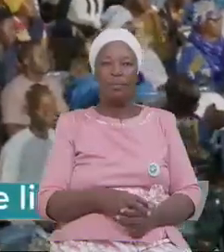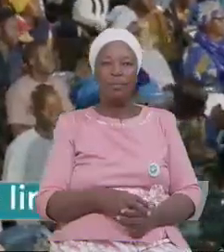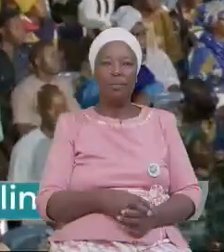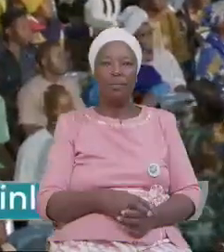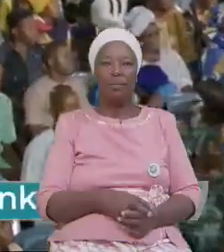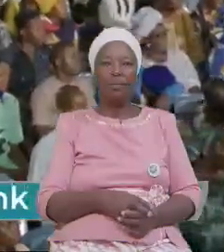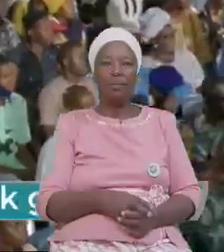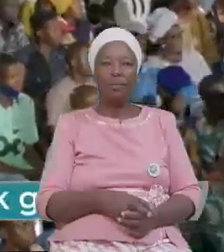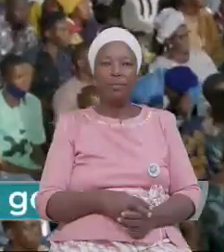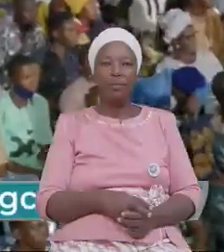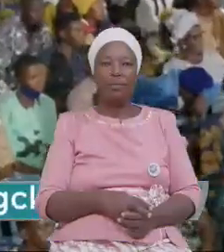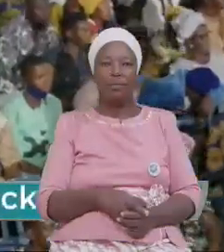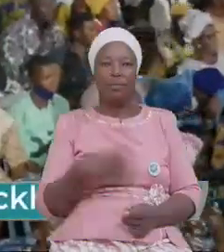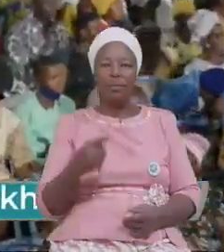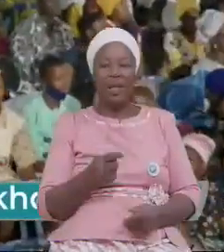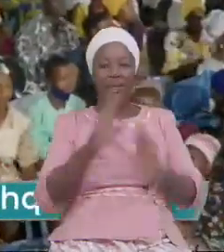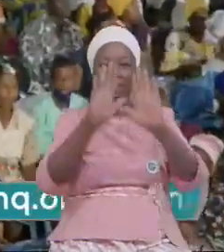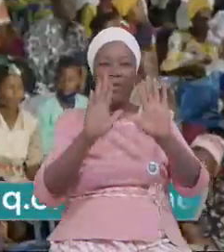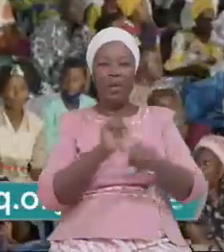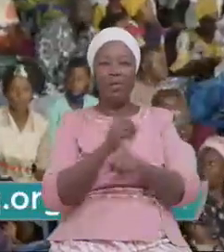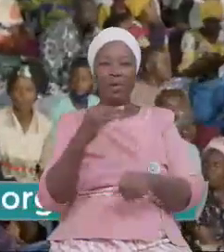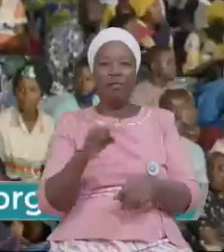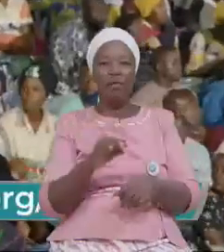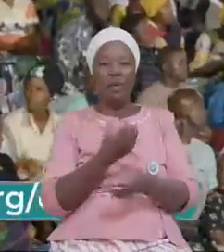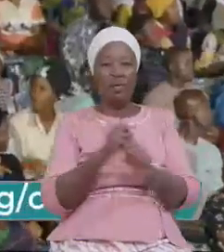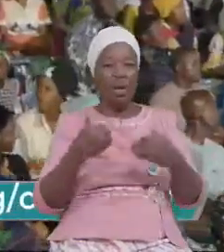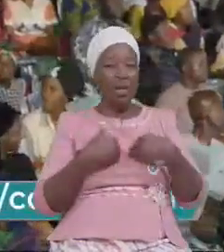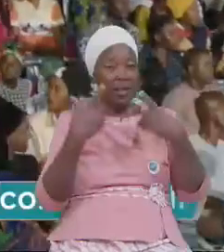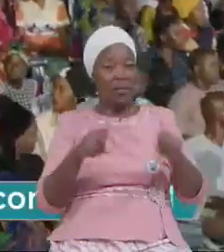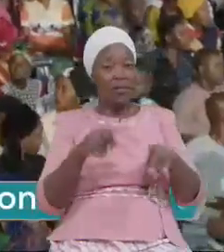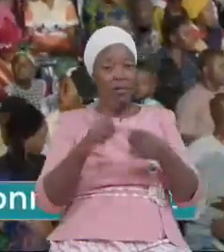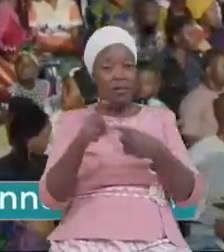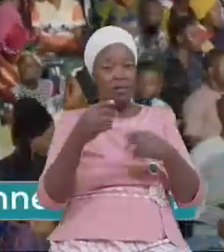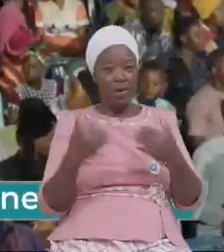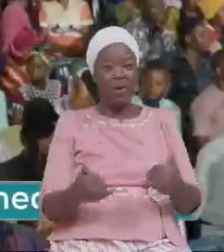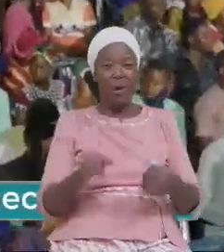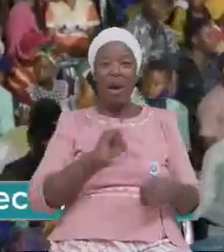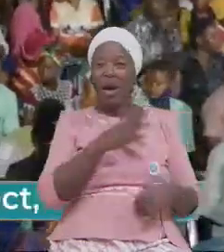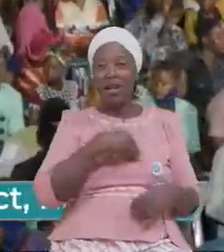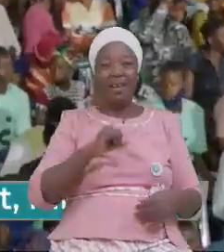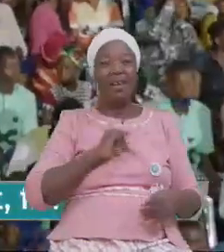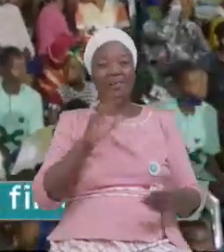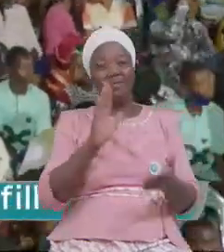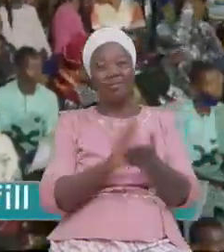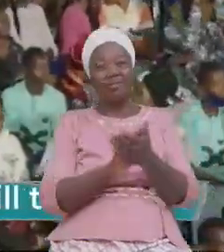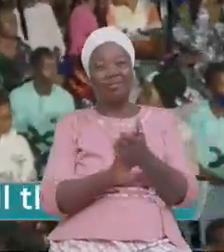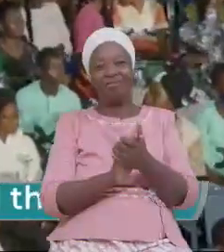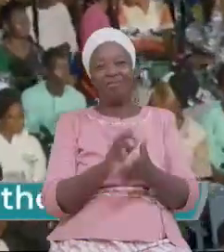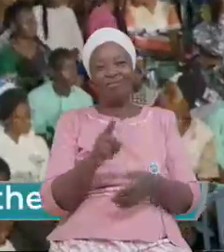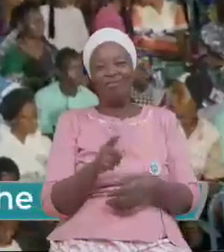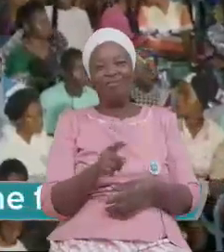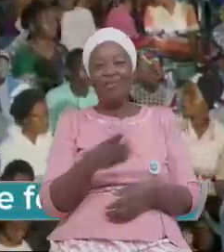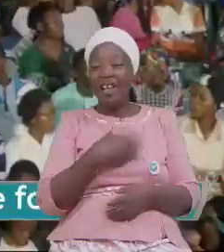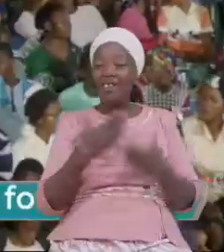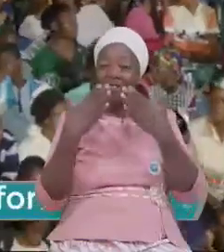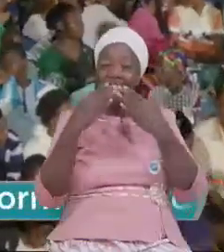The miracle of salvation has taken place already. I congratulate you. I thank God for what